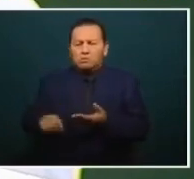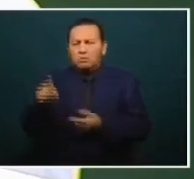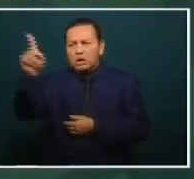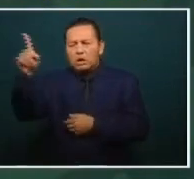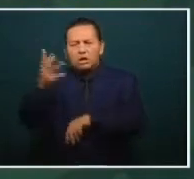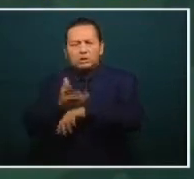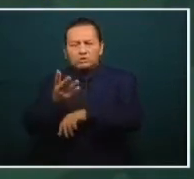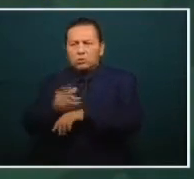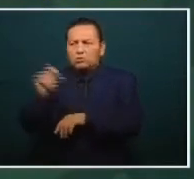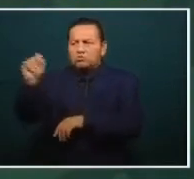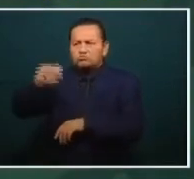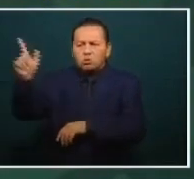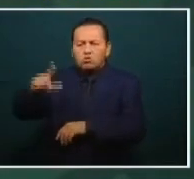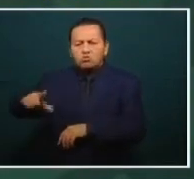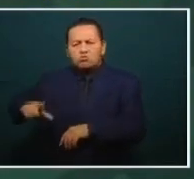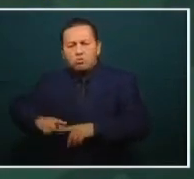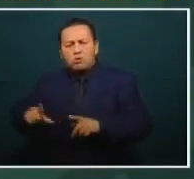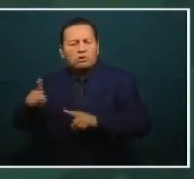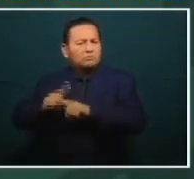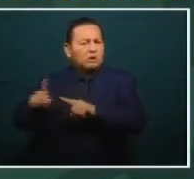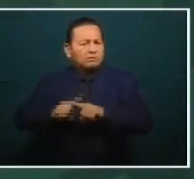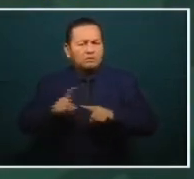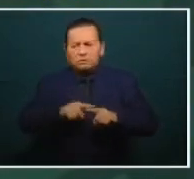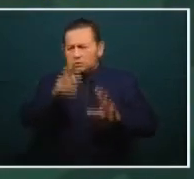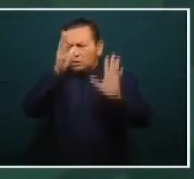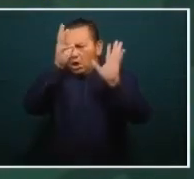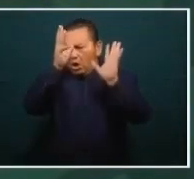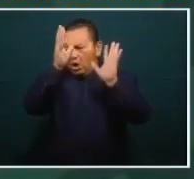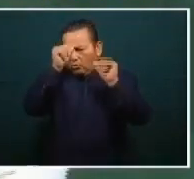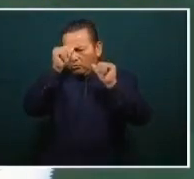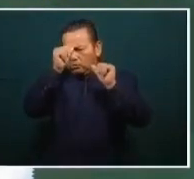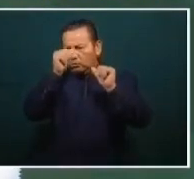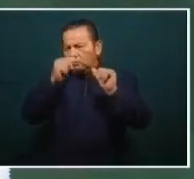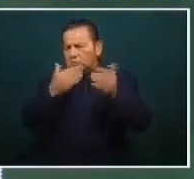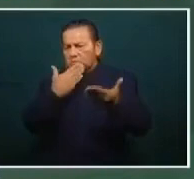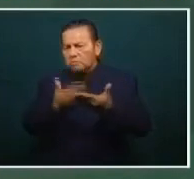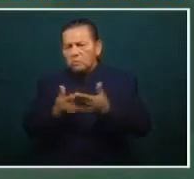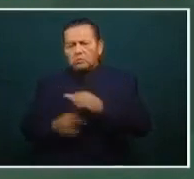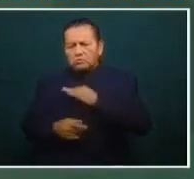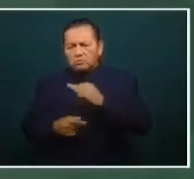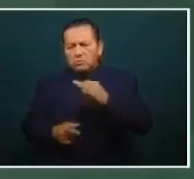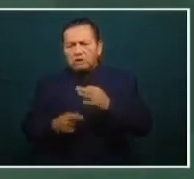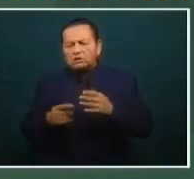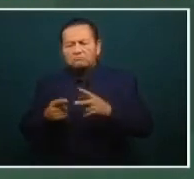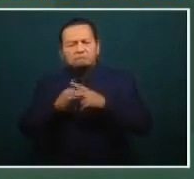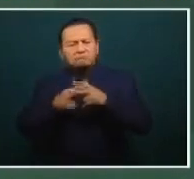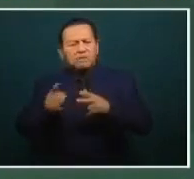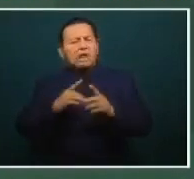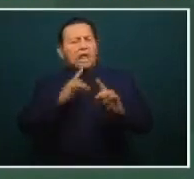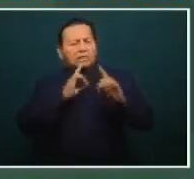functionaries of the United States to establish a dialogue